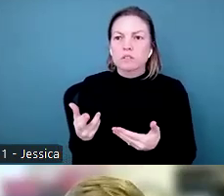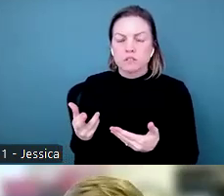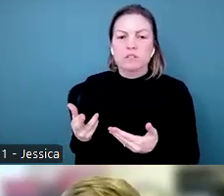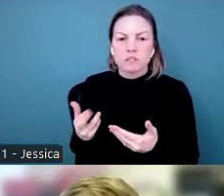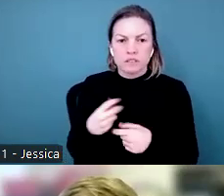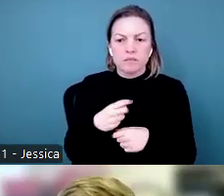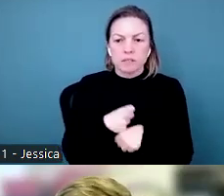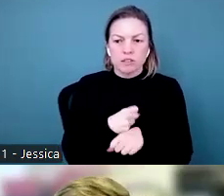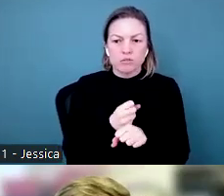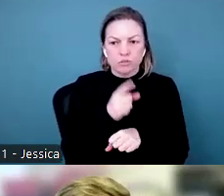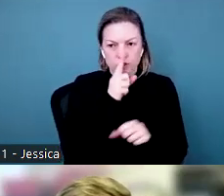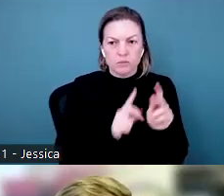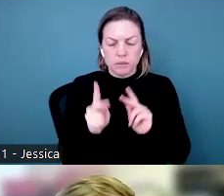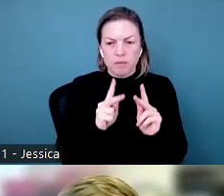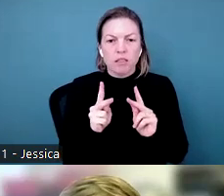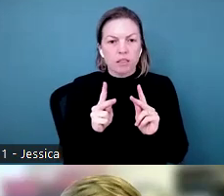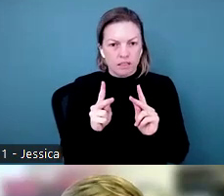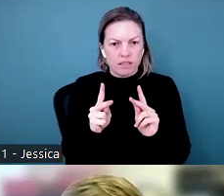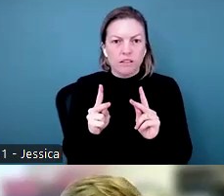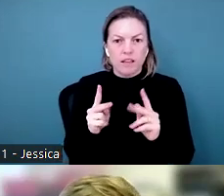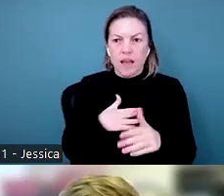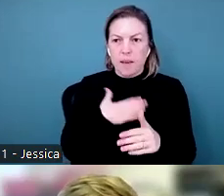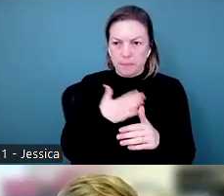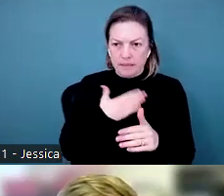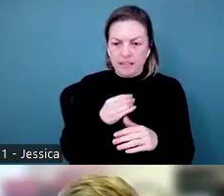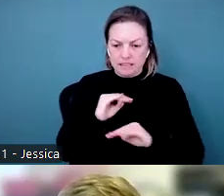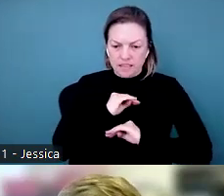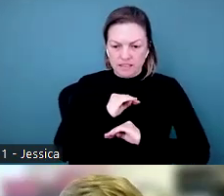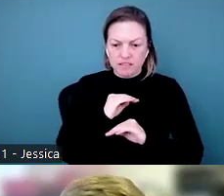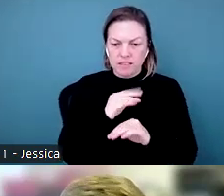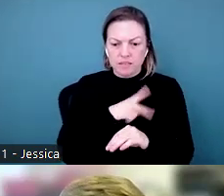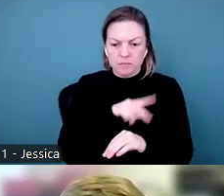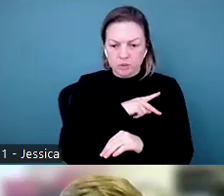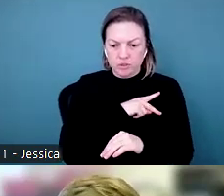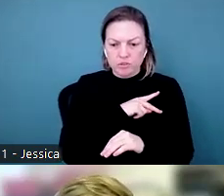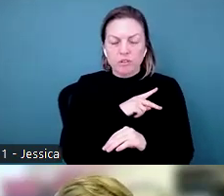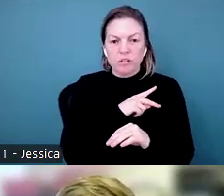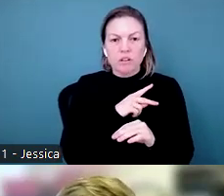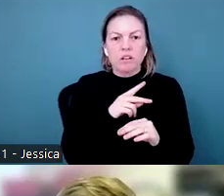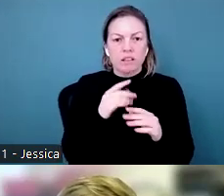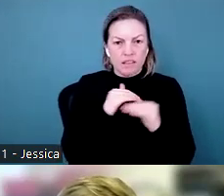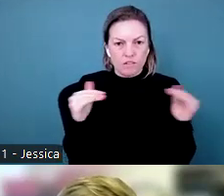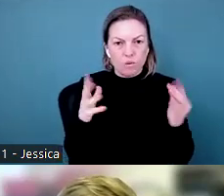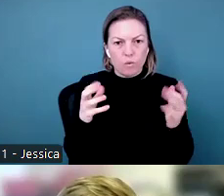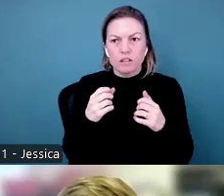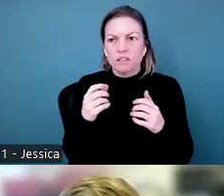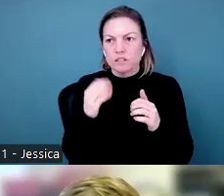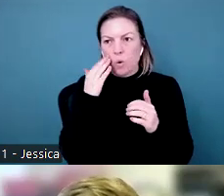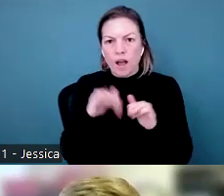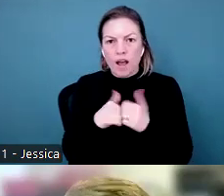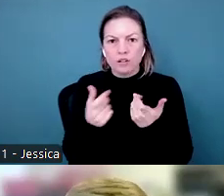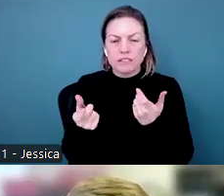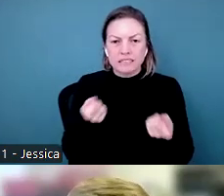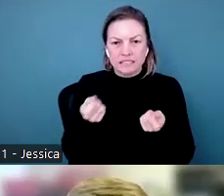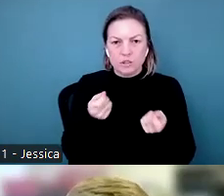happy and contented. On a personal level, they wanted to learn how to deal with the stress and burnout that comes with caregiving roles, dealing with